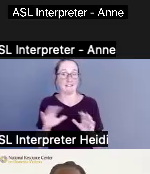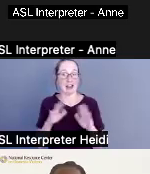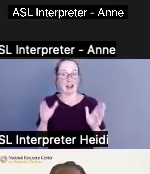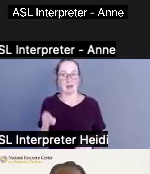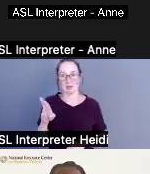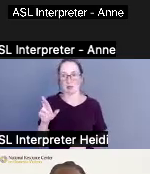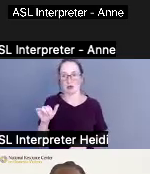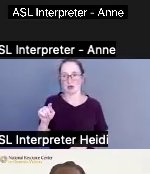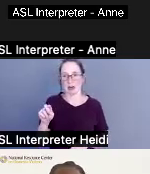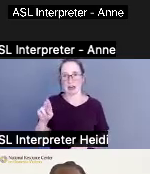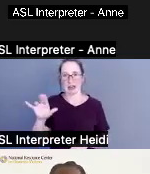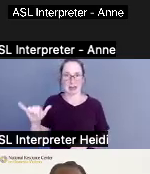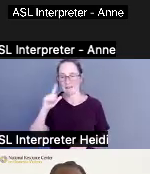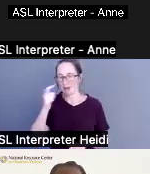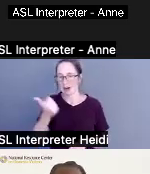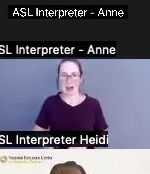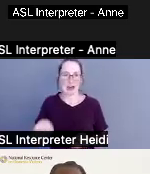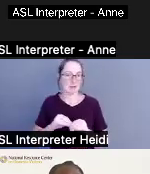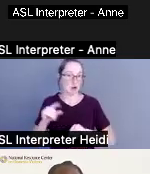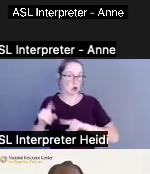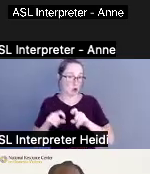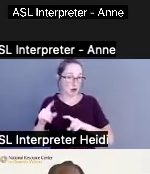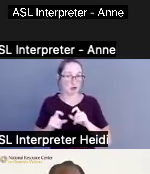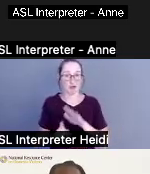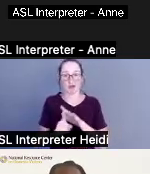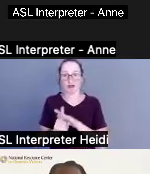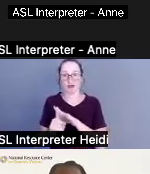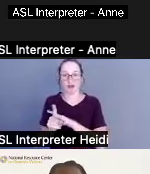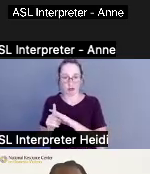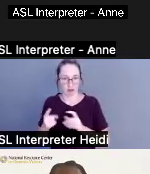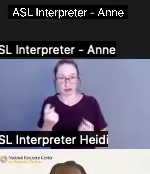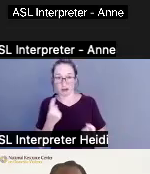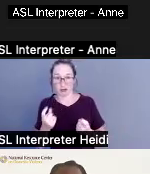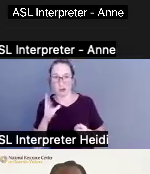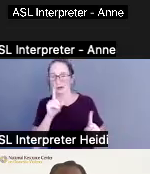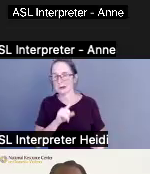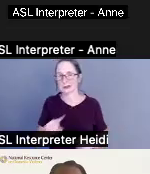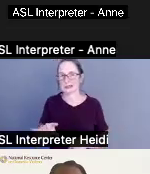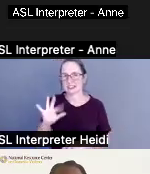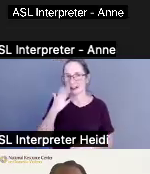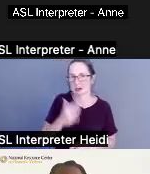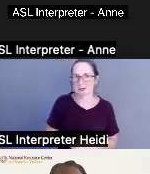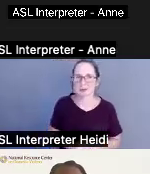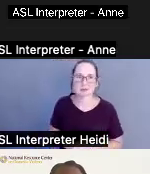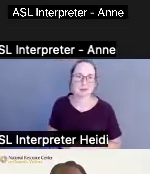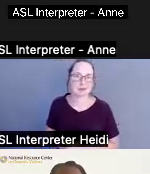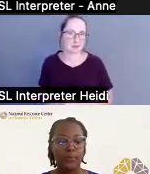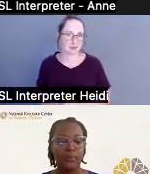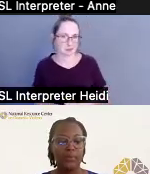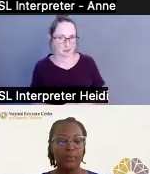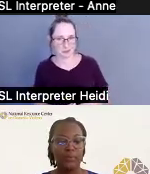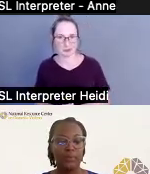Brittany Eldringham, for any additional questions that have surfaced during the briefing. Thank you.